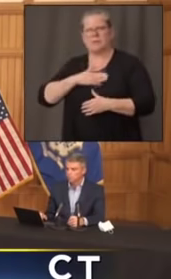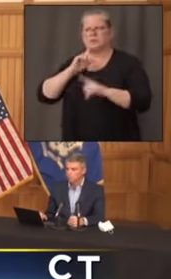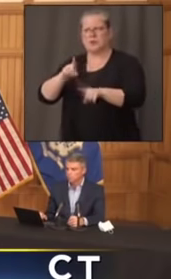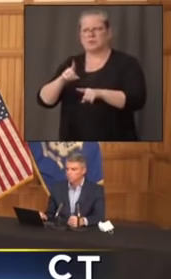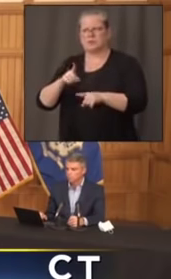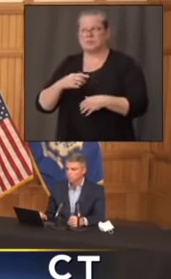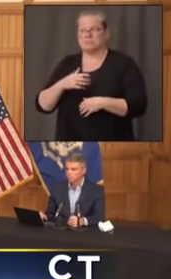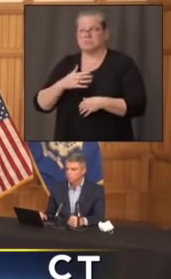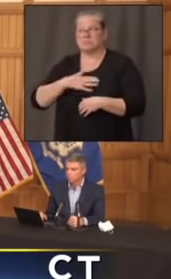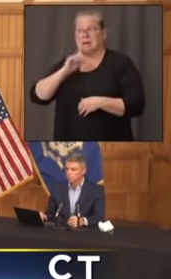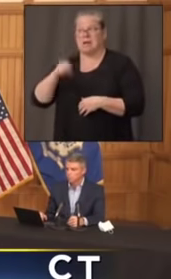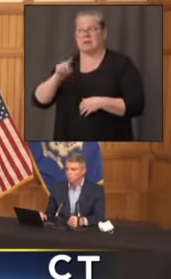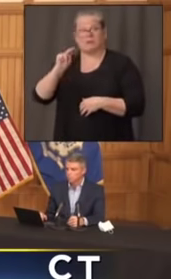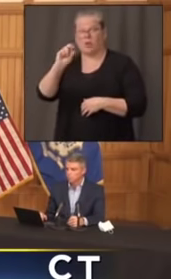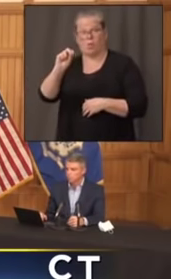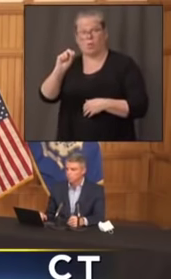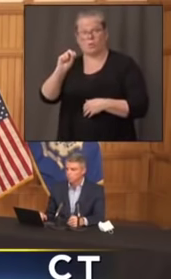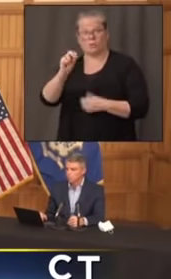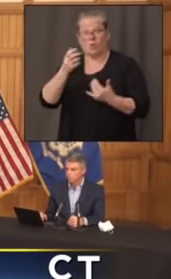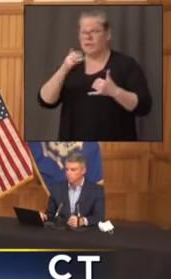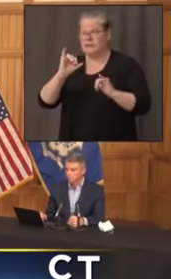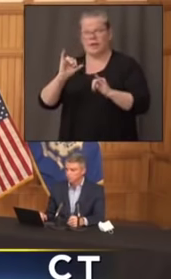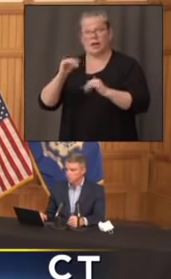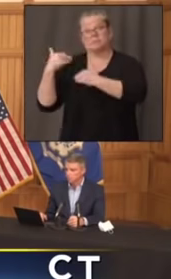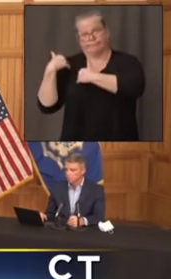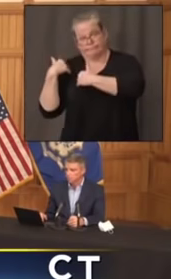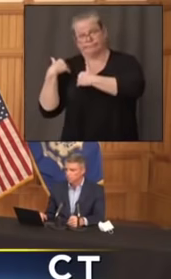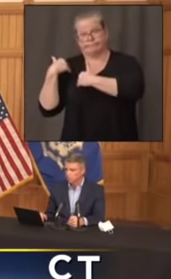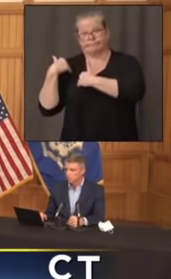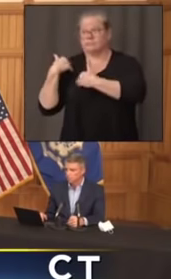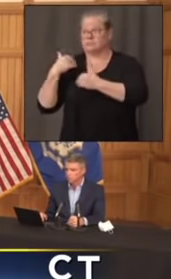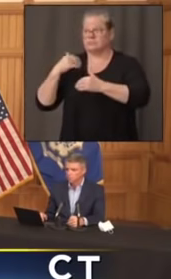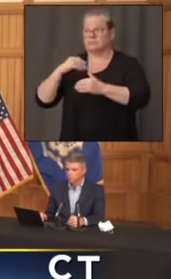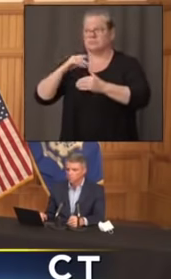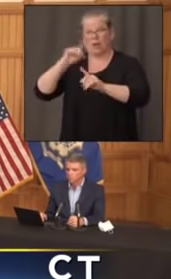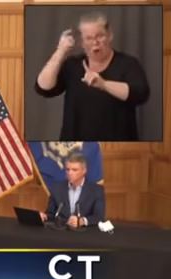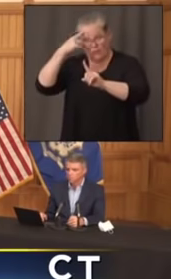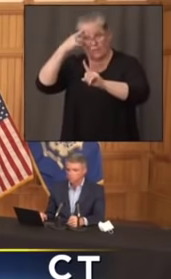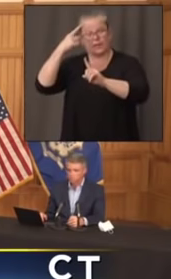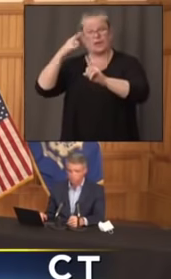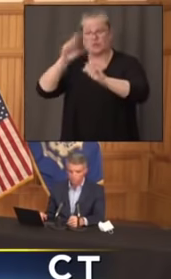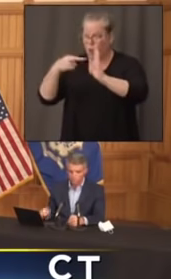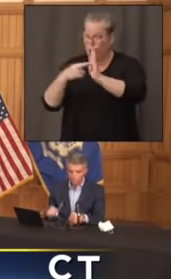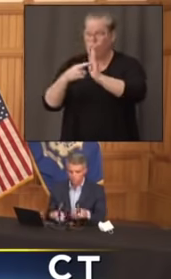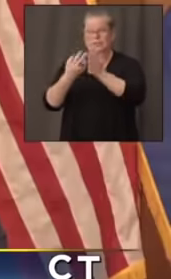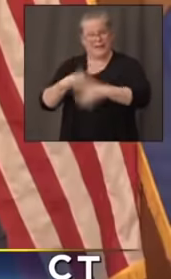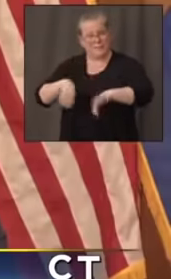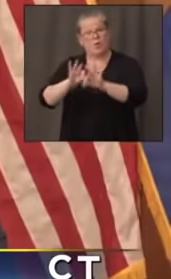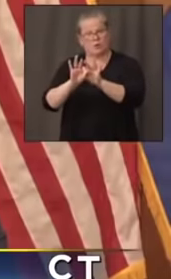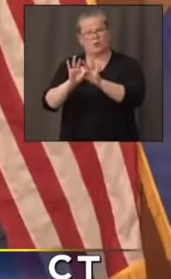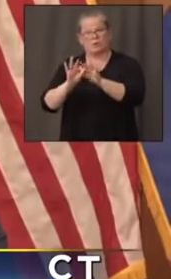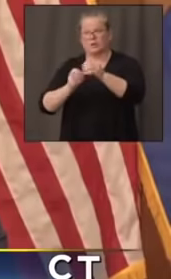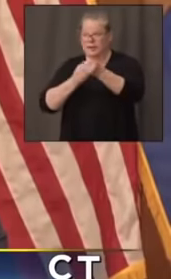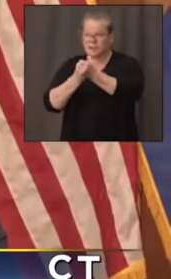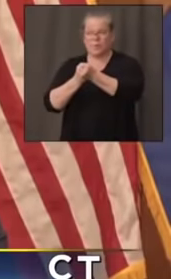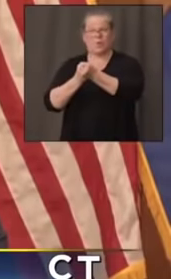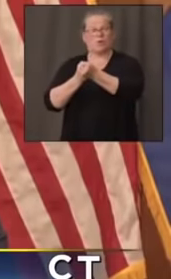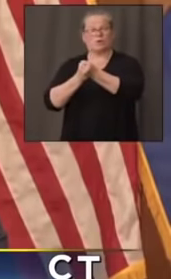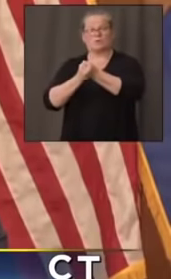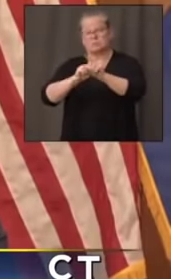in terms of all the relative roles of within state government. An important one is supporting the agricultural